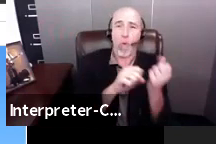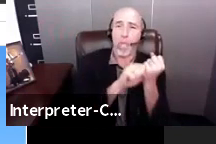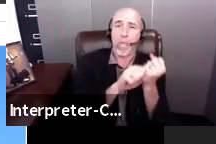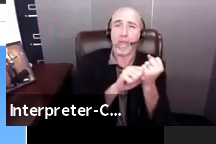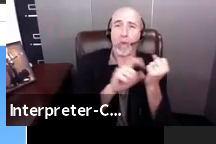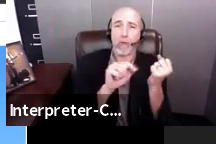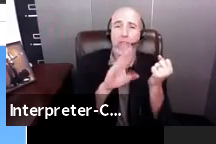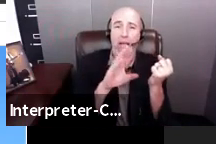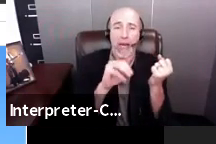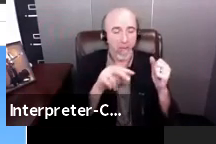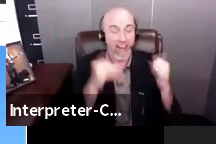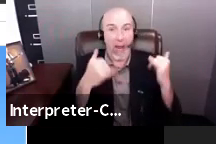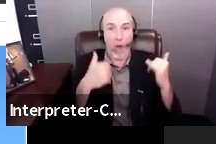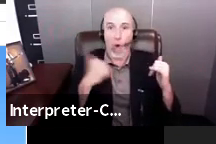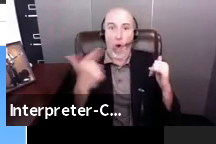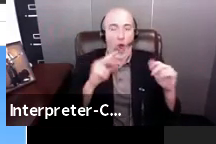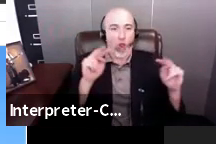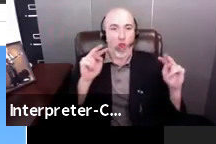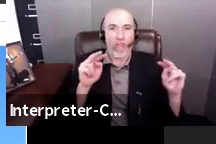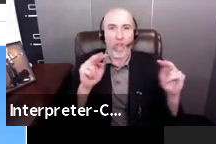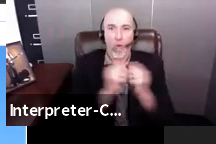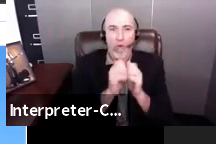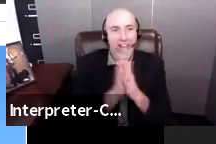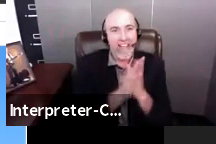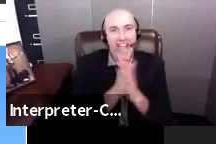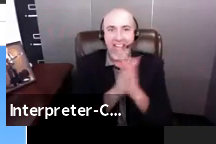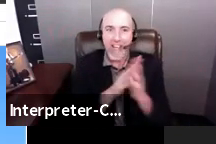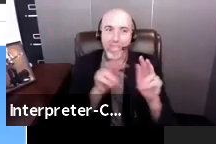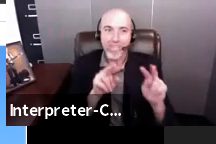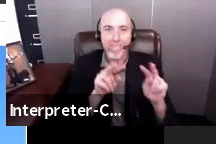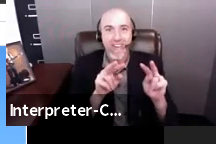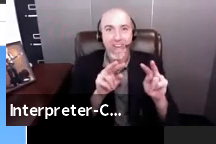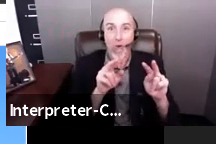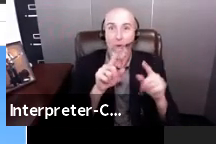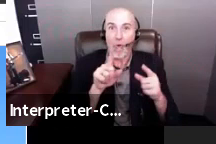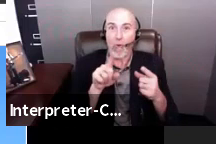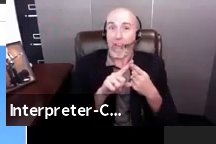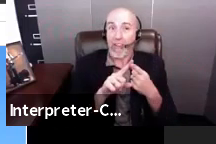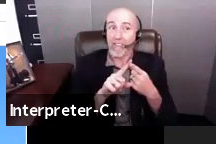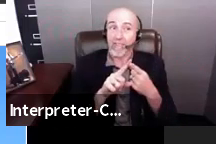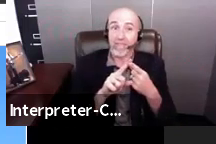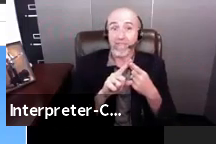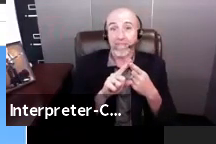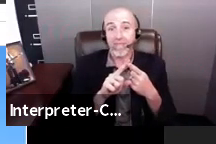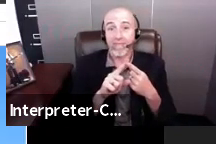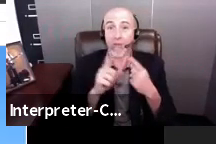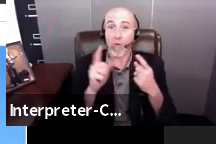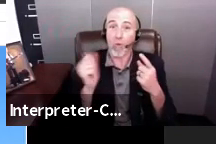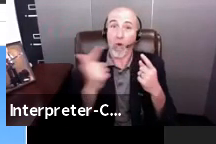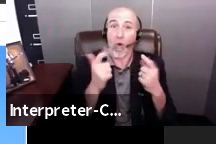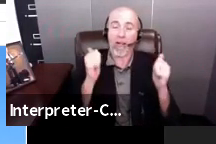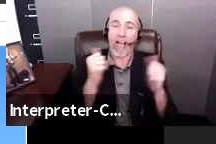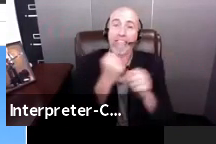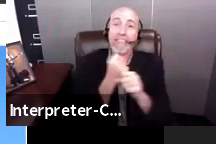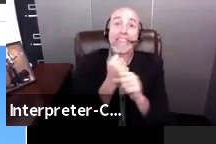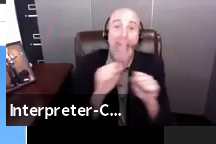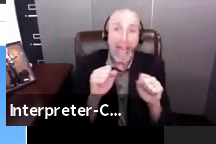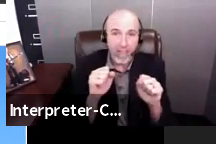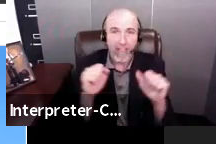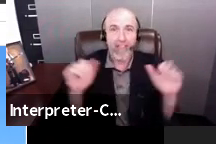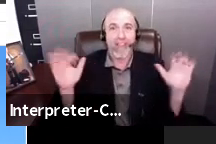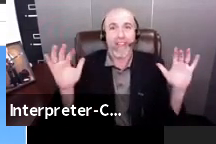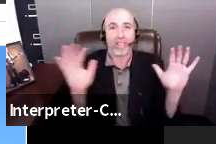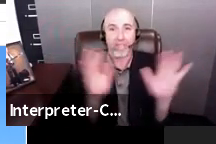are all looking forward with eager anticipation to the time when we'll all be able to safely gather